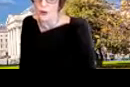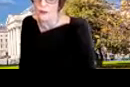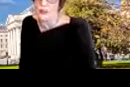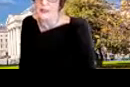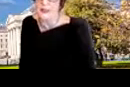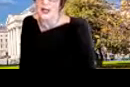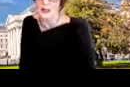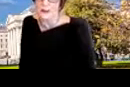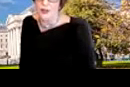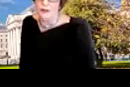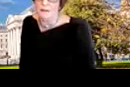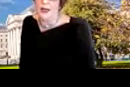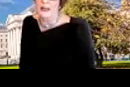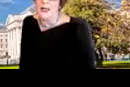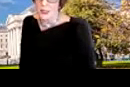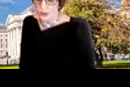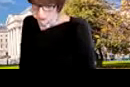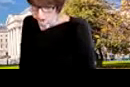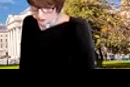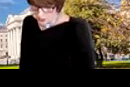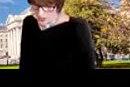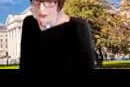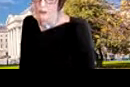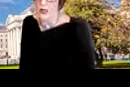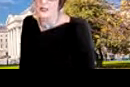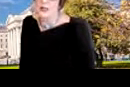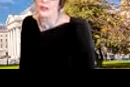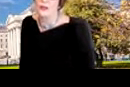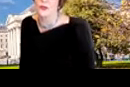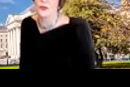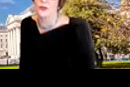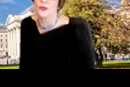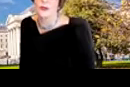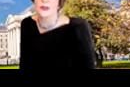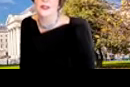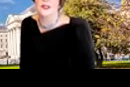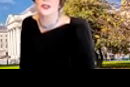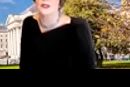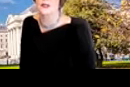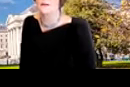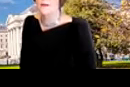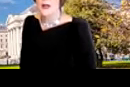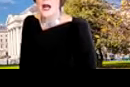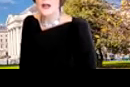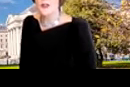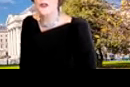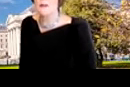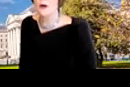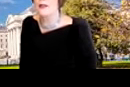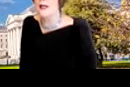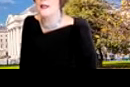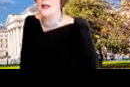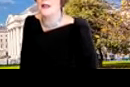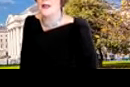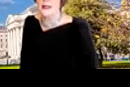where COVID-19 had a major impact. So I think well done to organisations. Adherence to